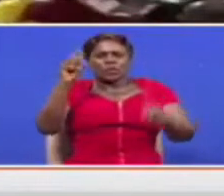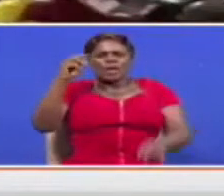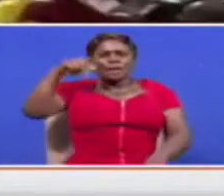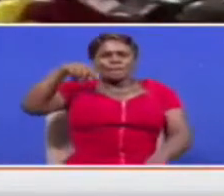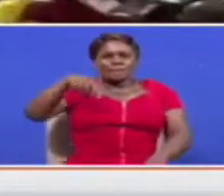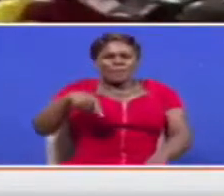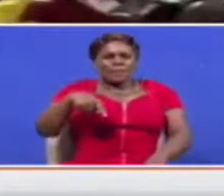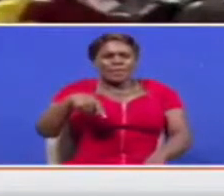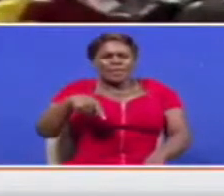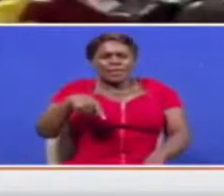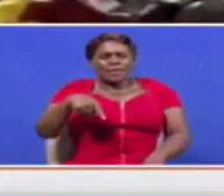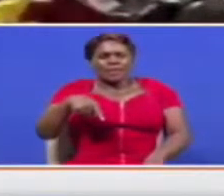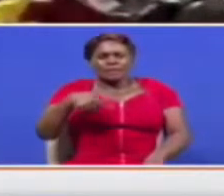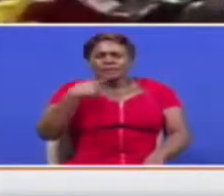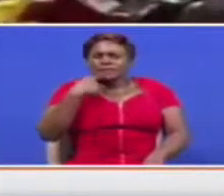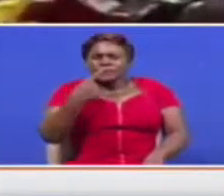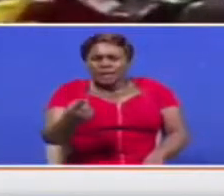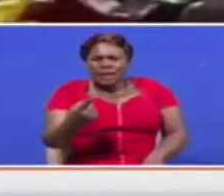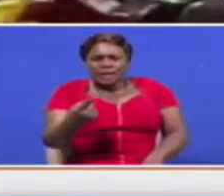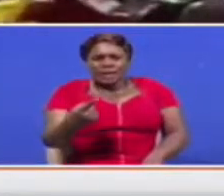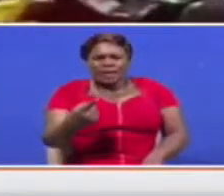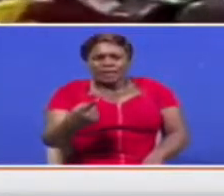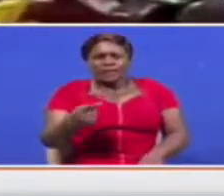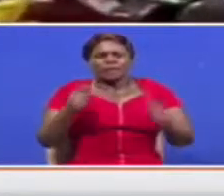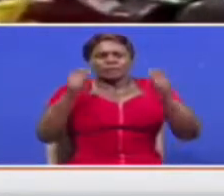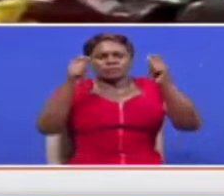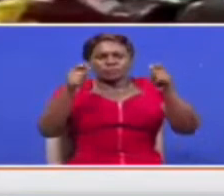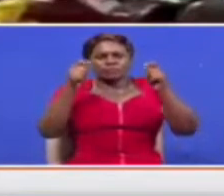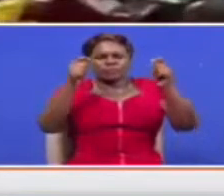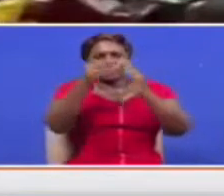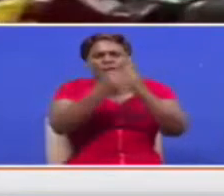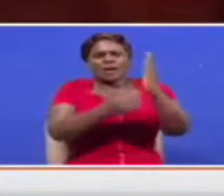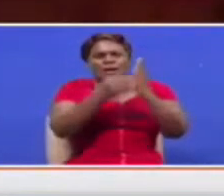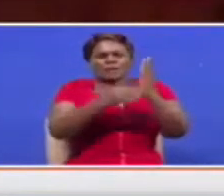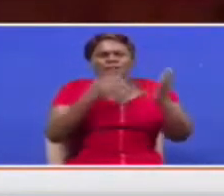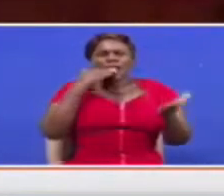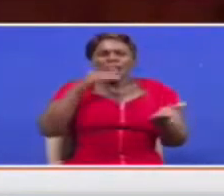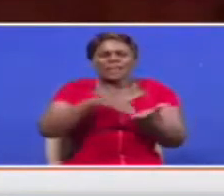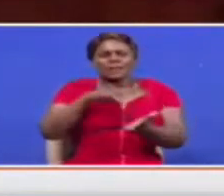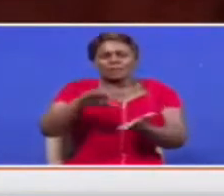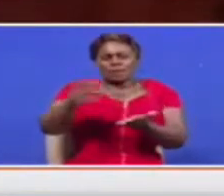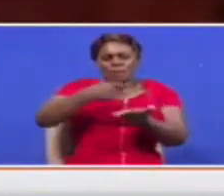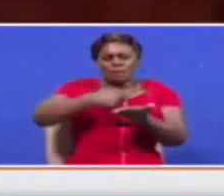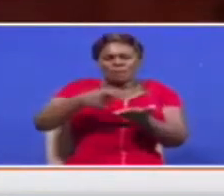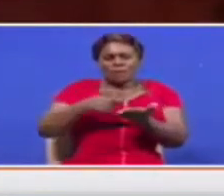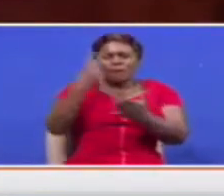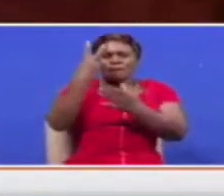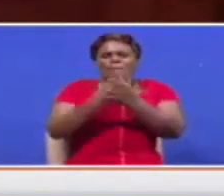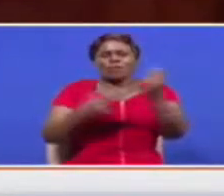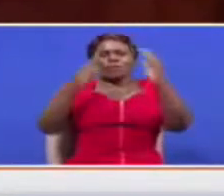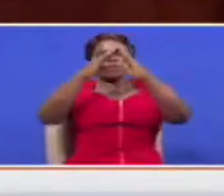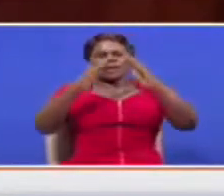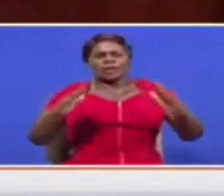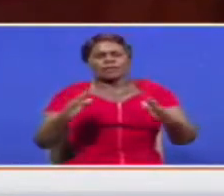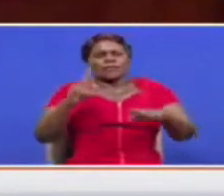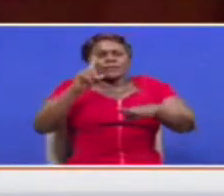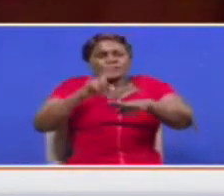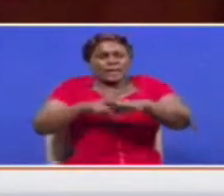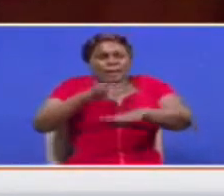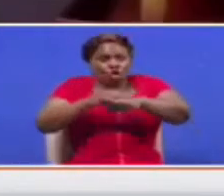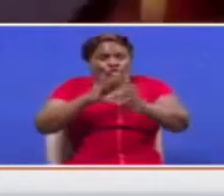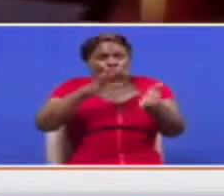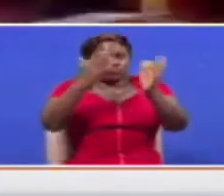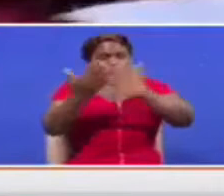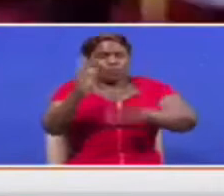and forth with sports CS Ababu Namwamba, calling for the removal of Ababu, accusing him of mishandling Kenyan